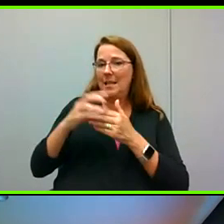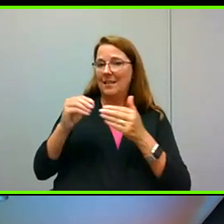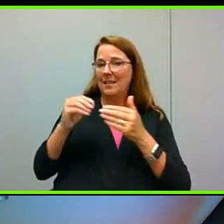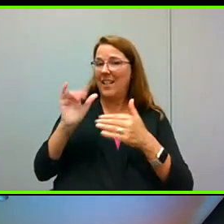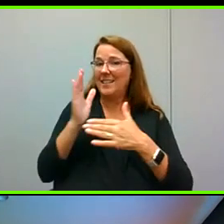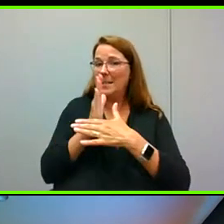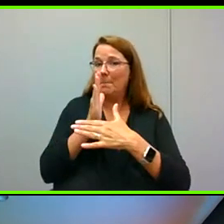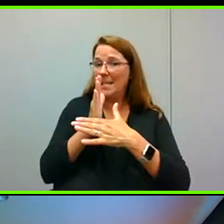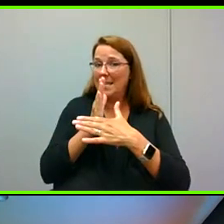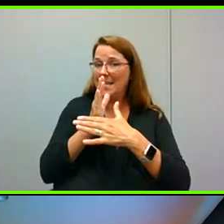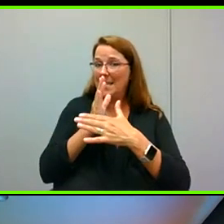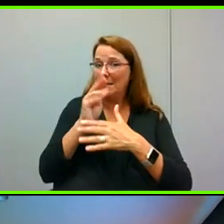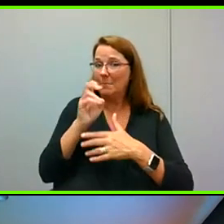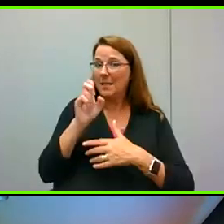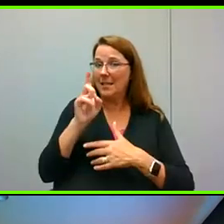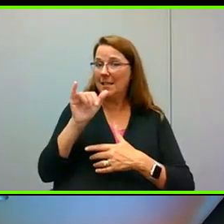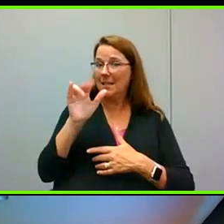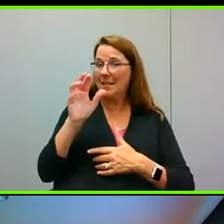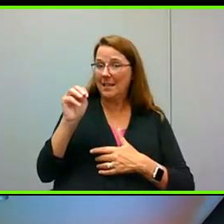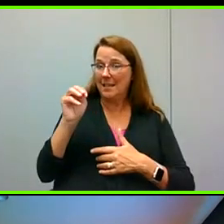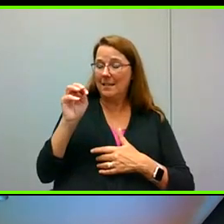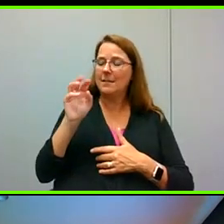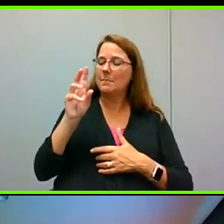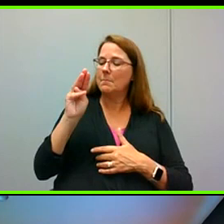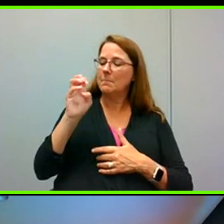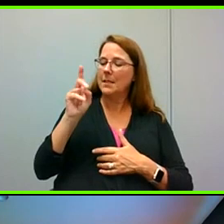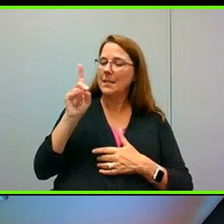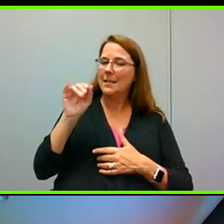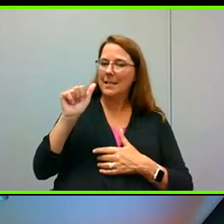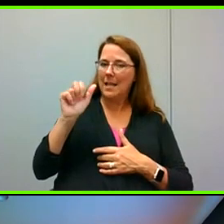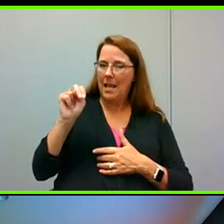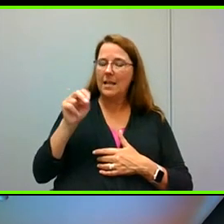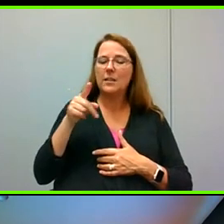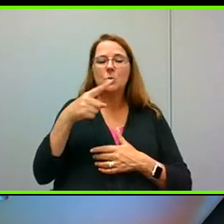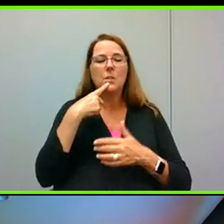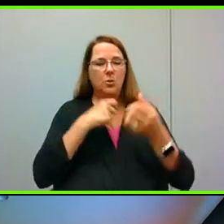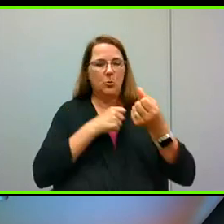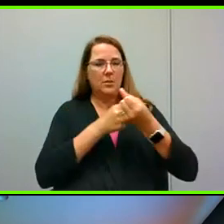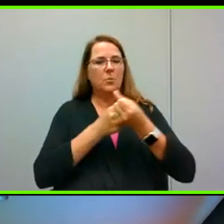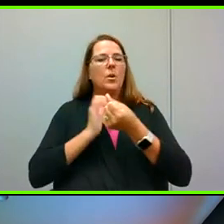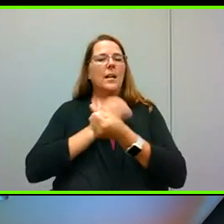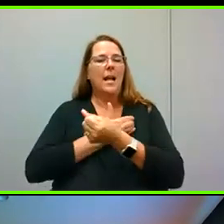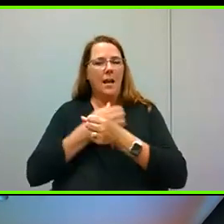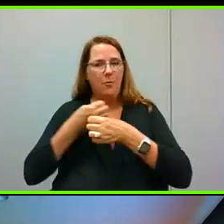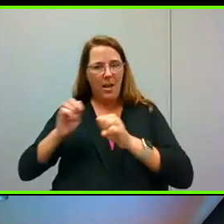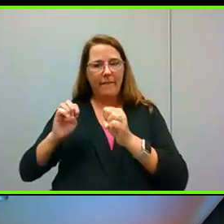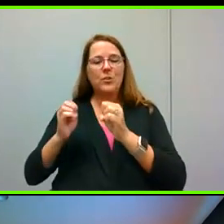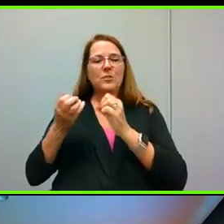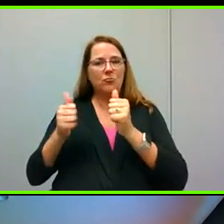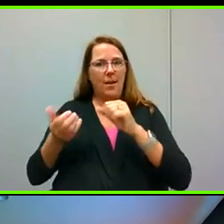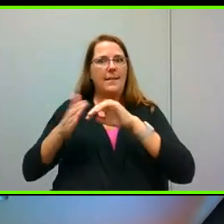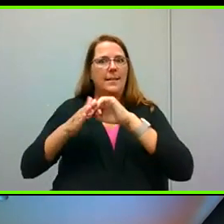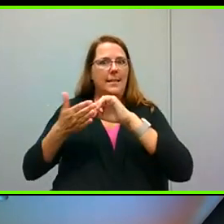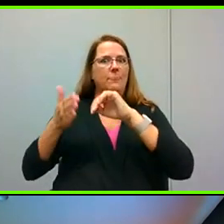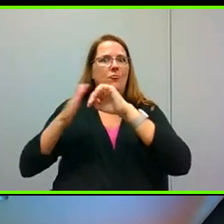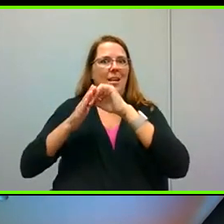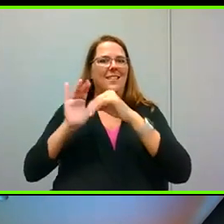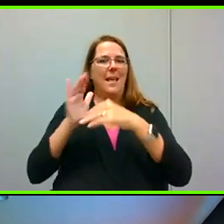median. And so you had said you supported our efforts and commitment to trying to keep raising the